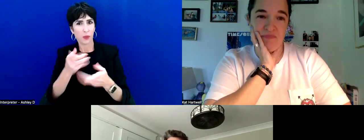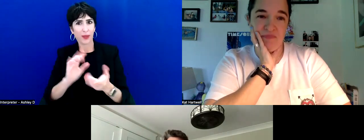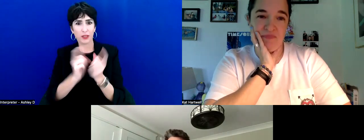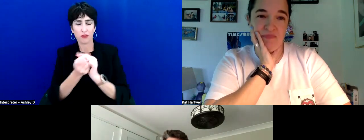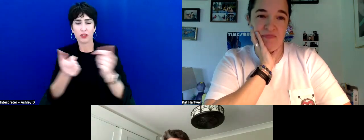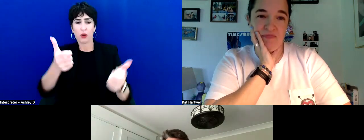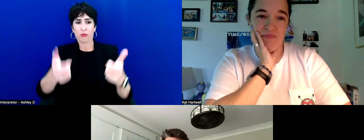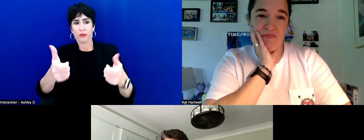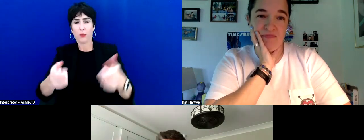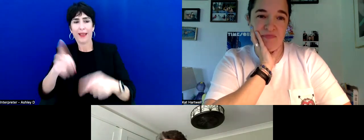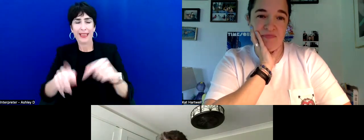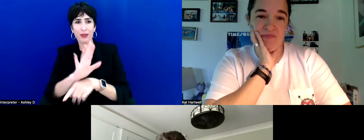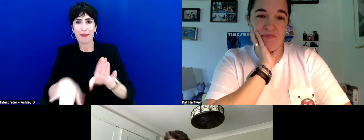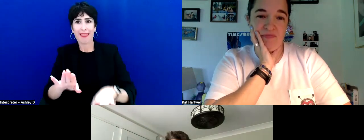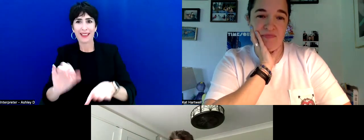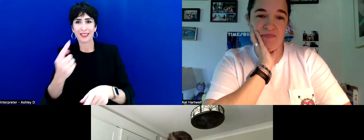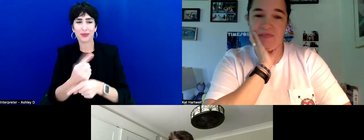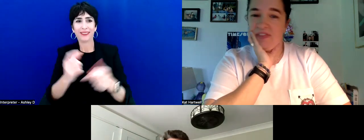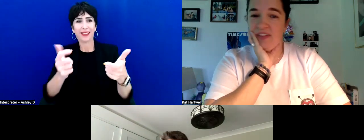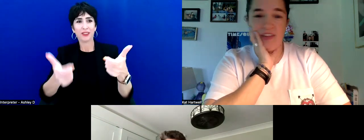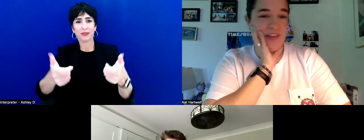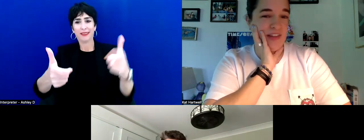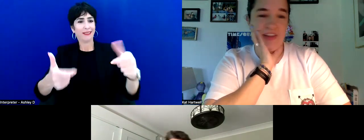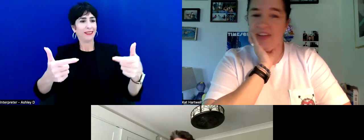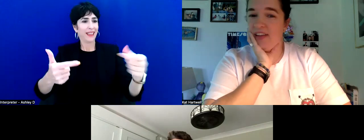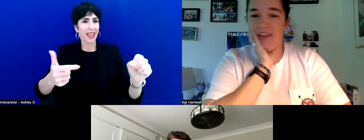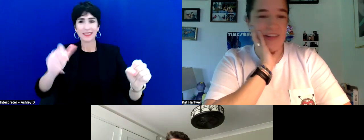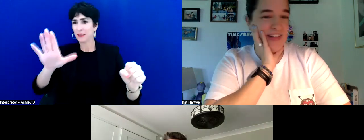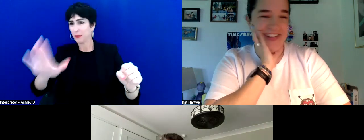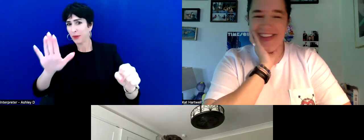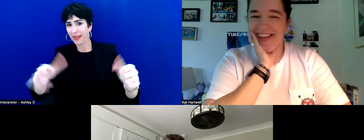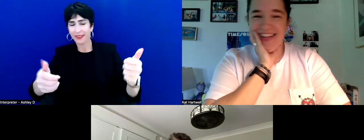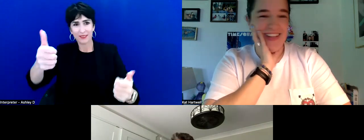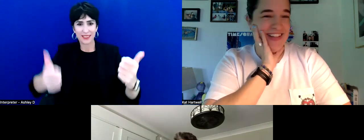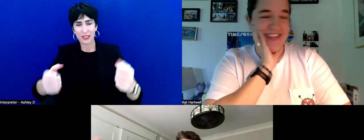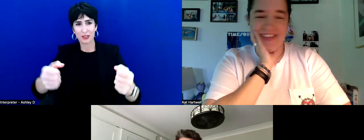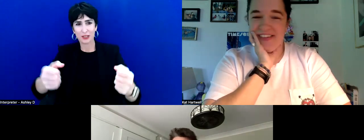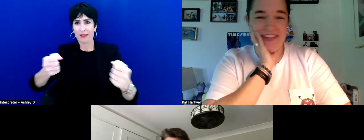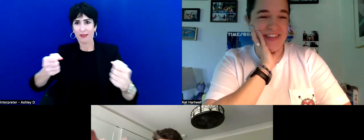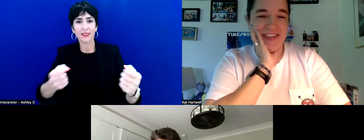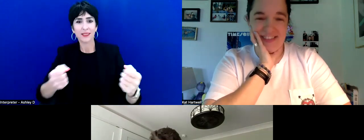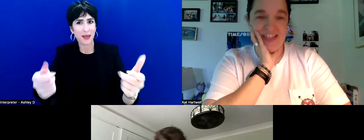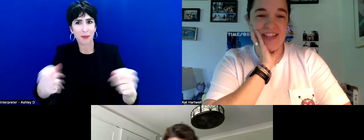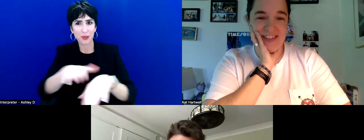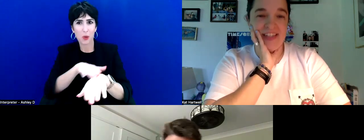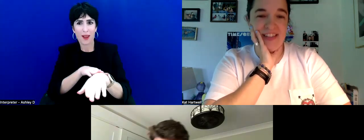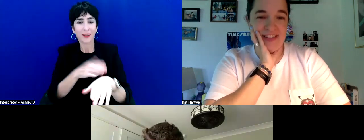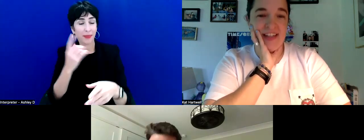like, oh yeah, I can't use my legs. Okay, this is gas, this is brake. You steer, you got to slow down, you got to speed up, and I'm